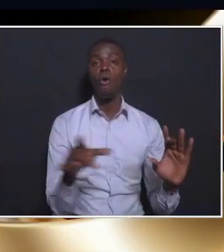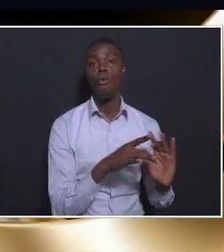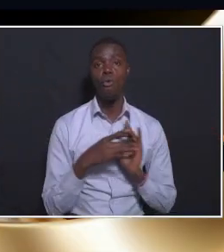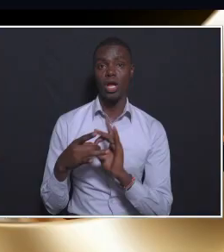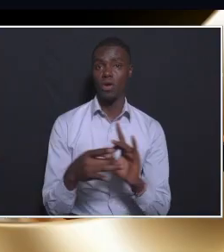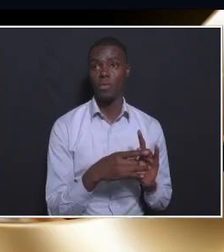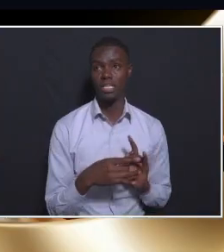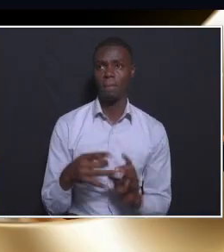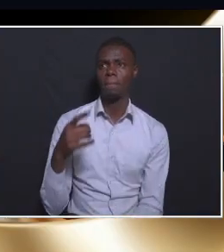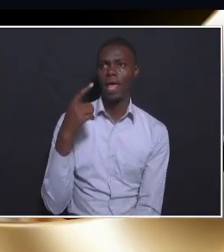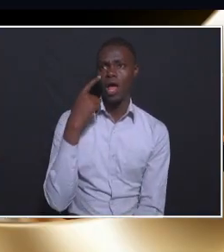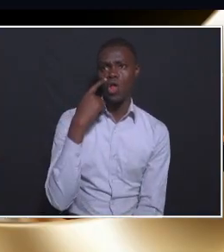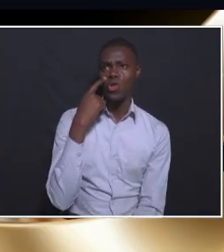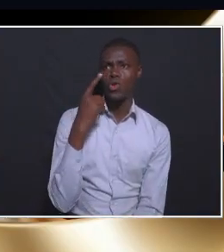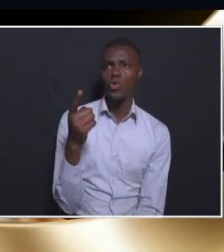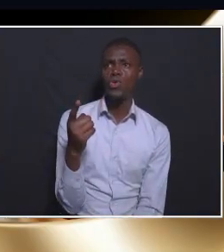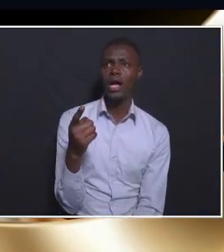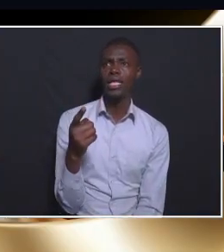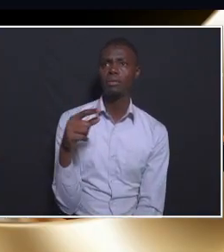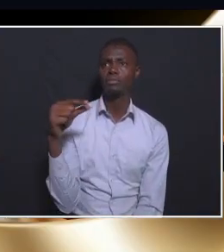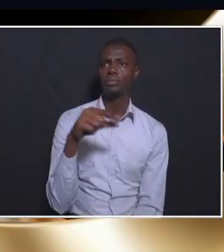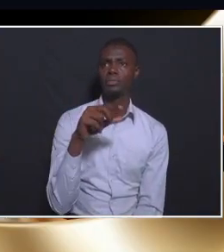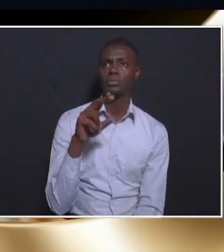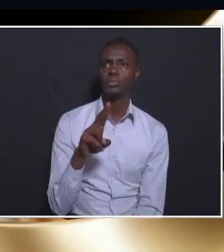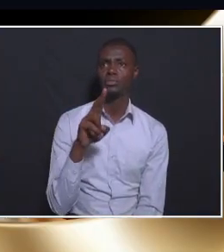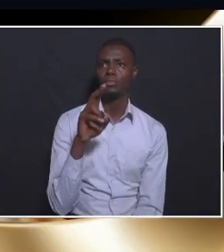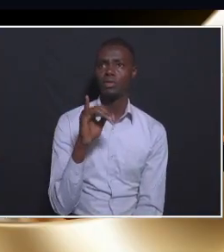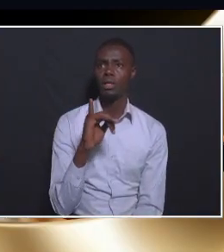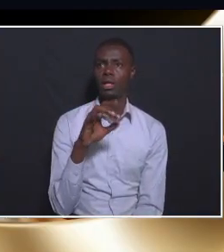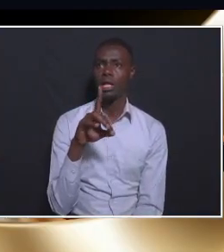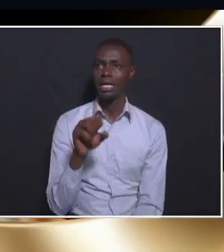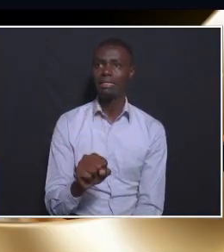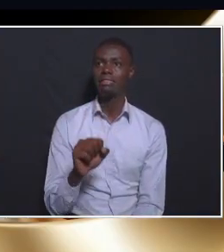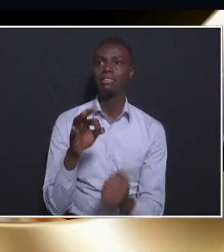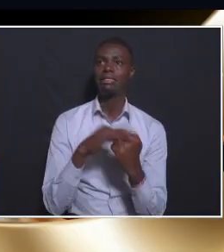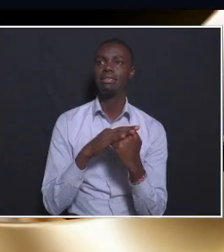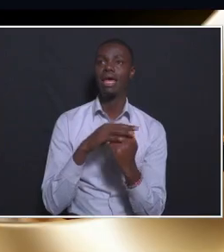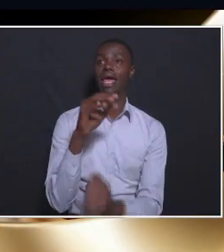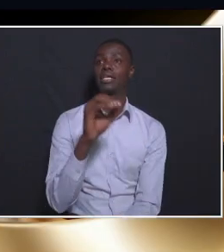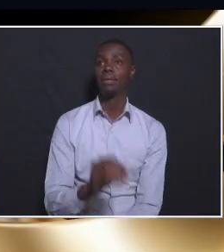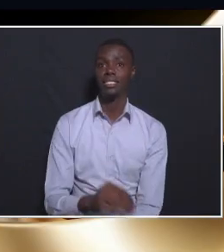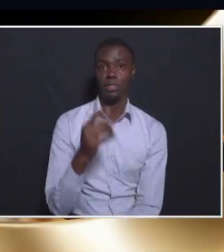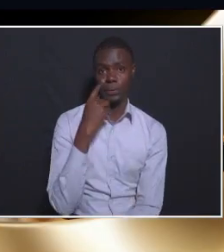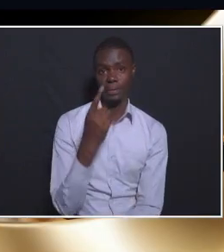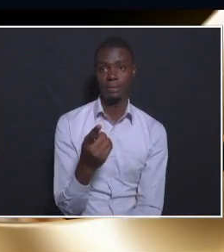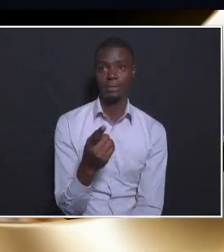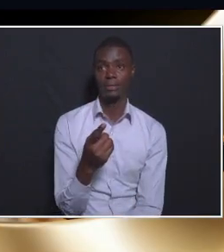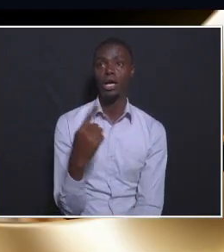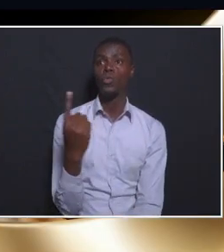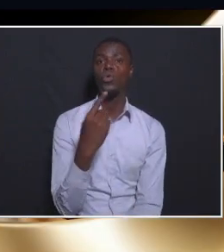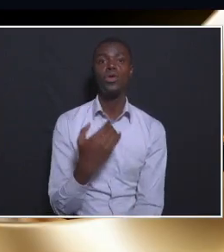at the guilds. The guilds are 8%. Have you seen that? We only